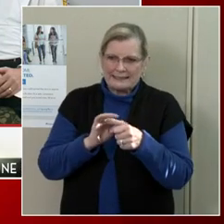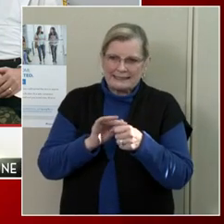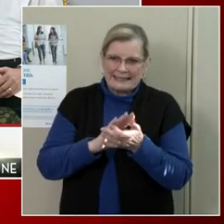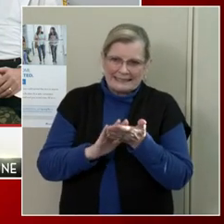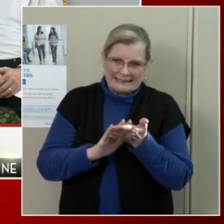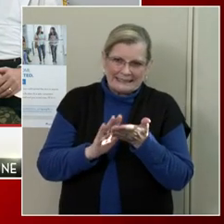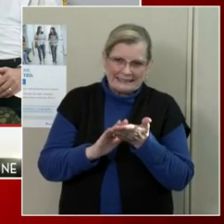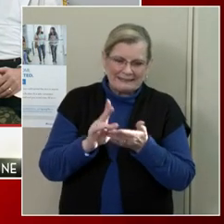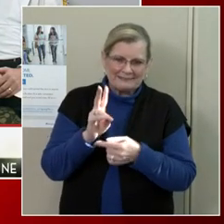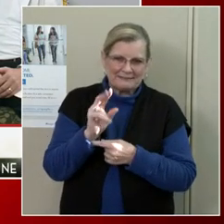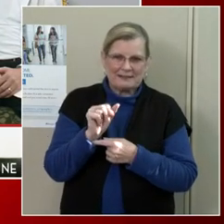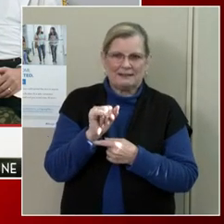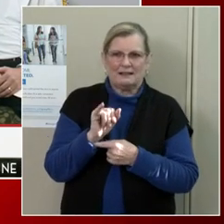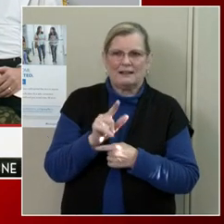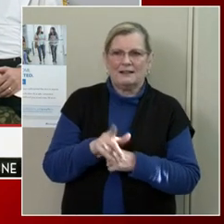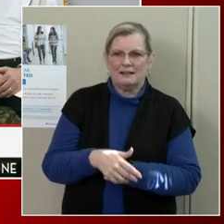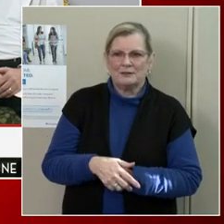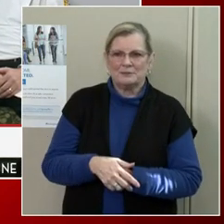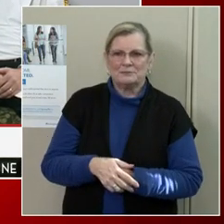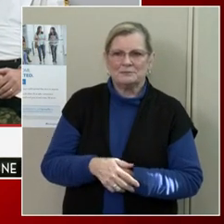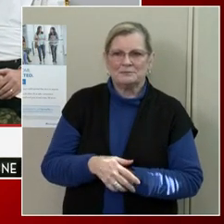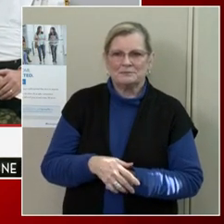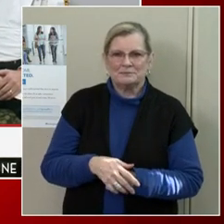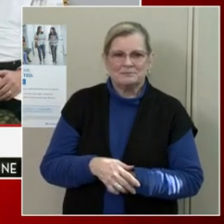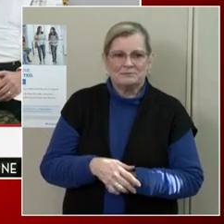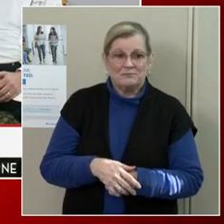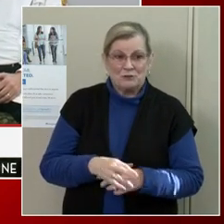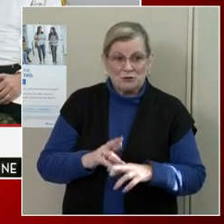Get the last dose in the first vial. Ooh.